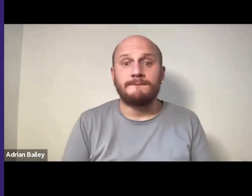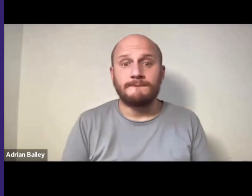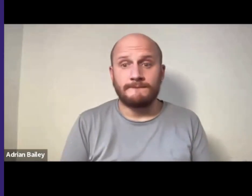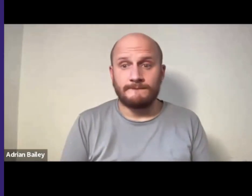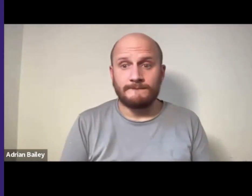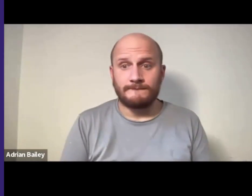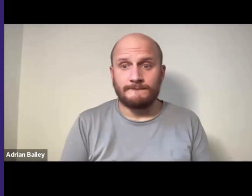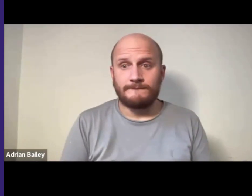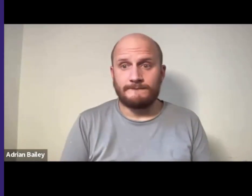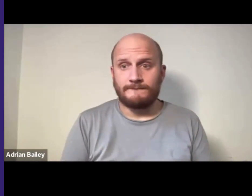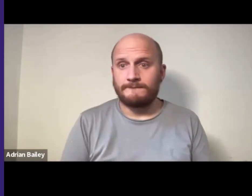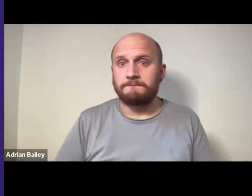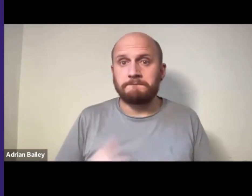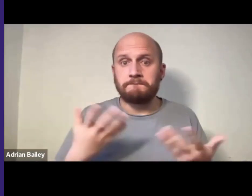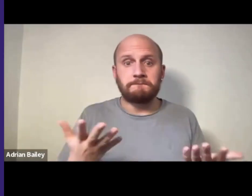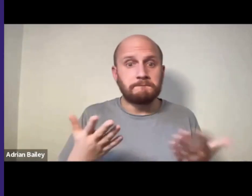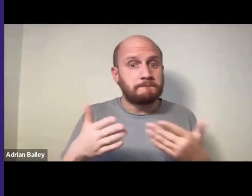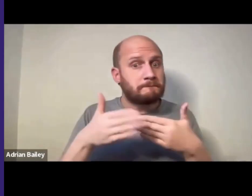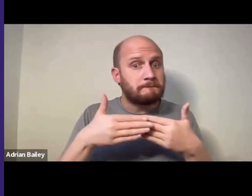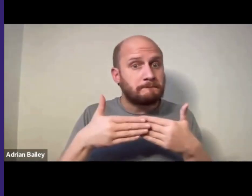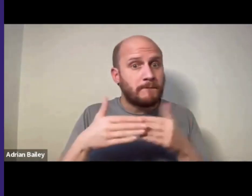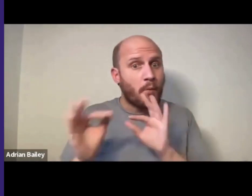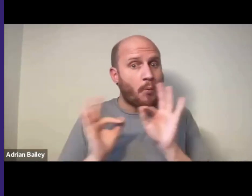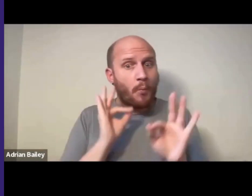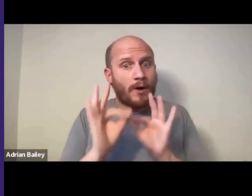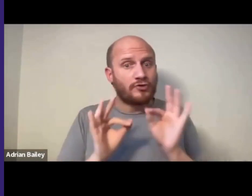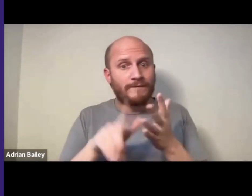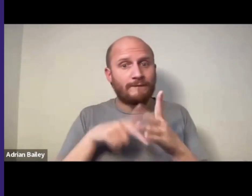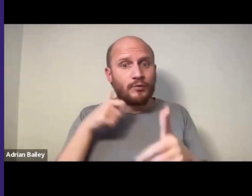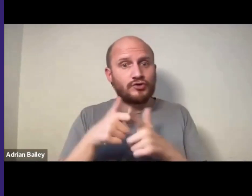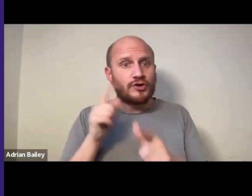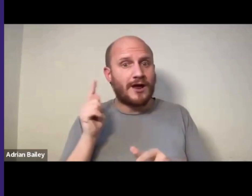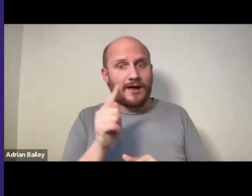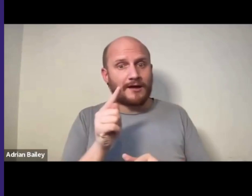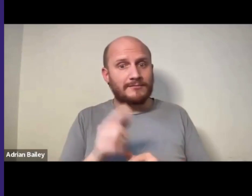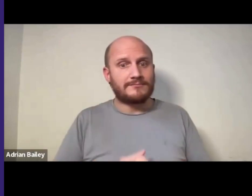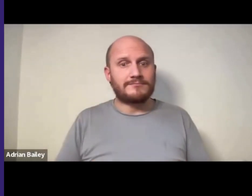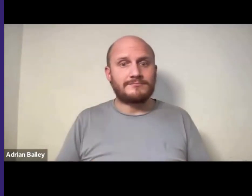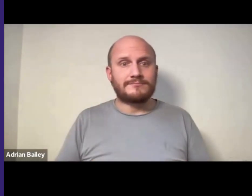Thank you. Any other questions for Jack?